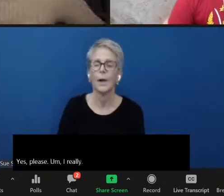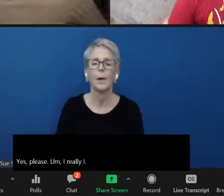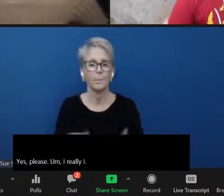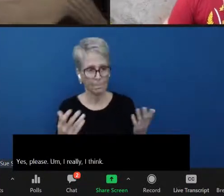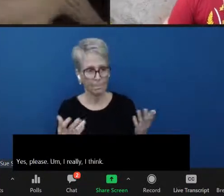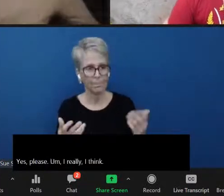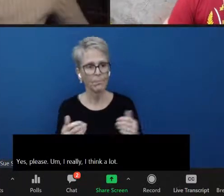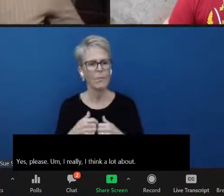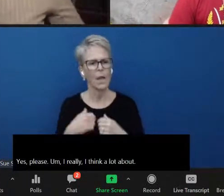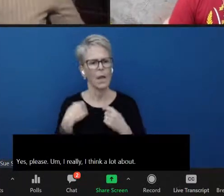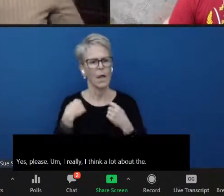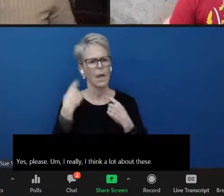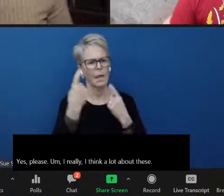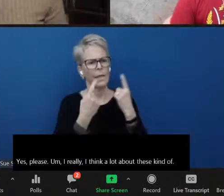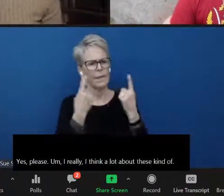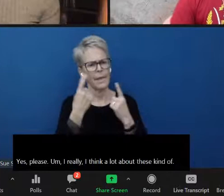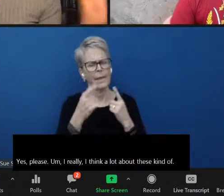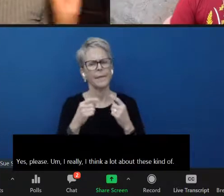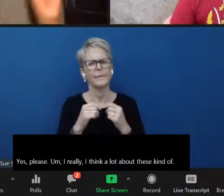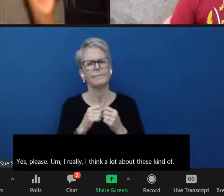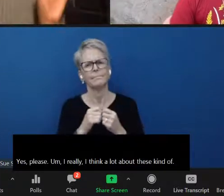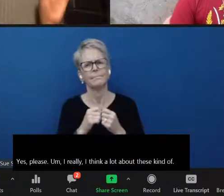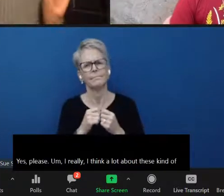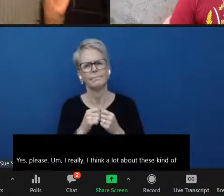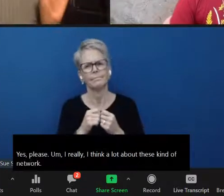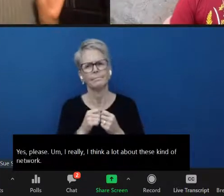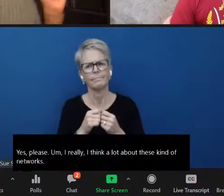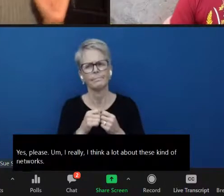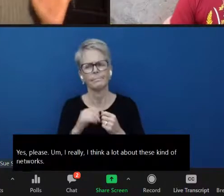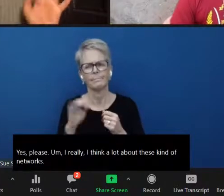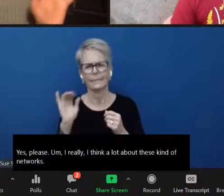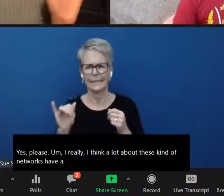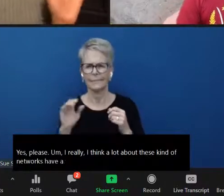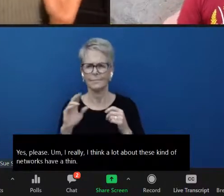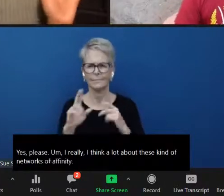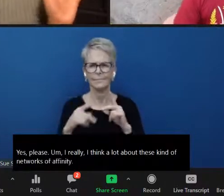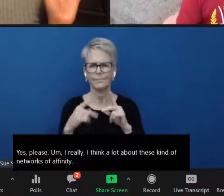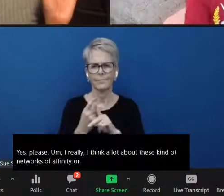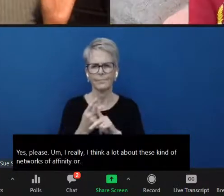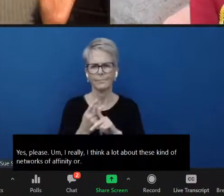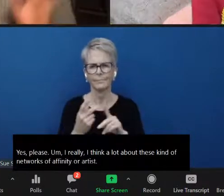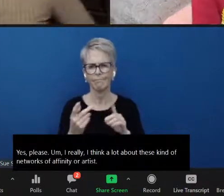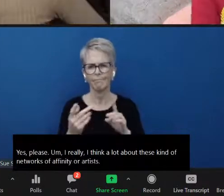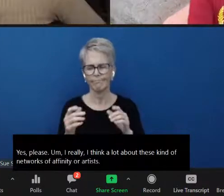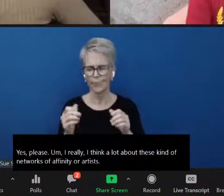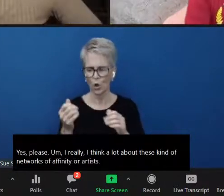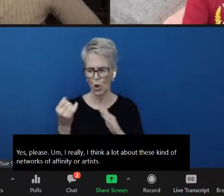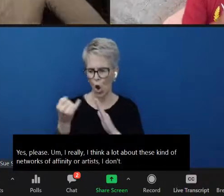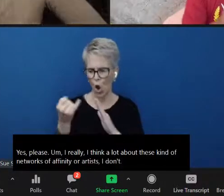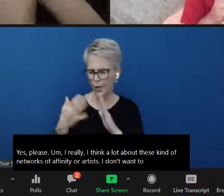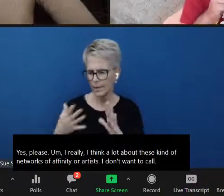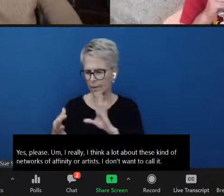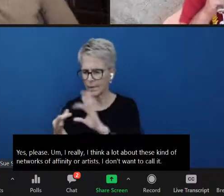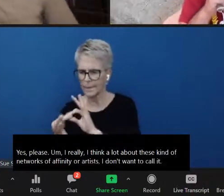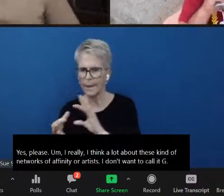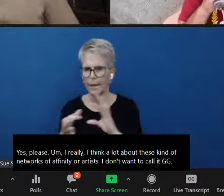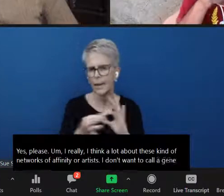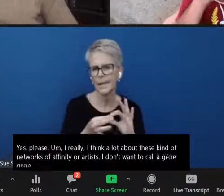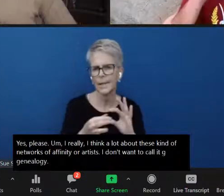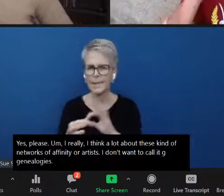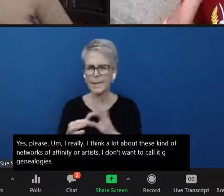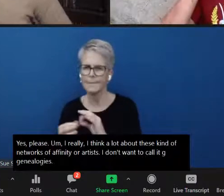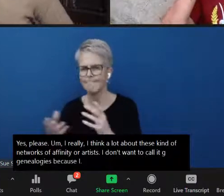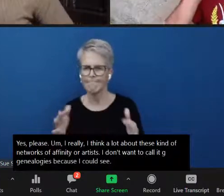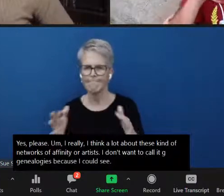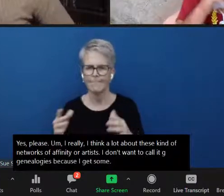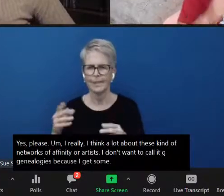I think a lot about these kind of networks of affinity or artists. I don't want to call it genealogies